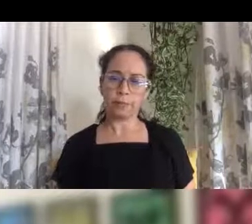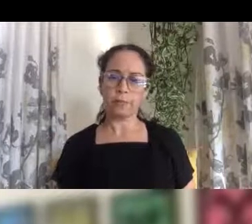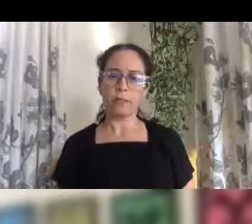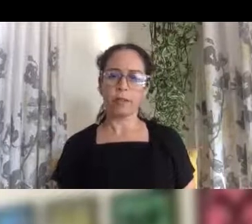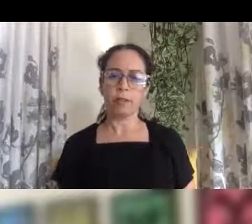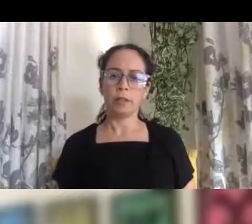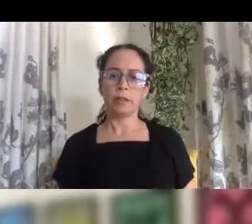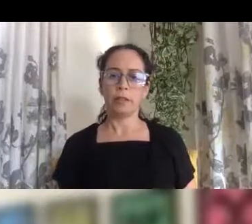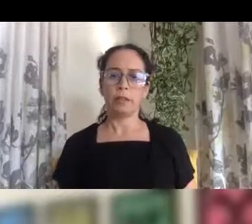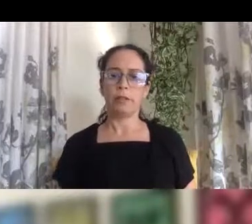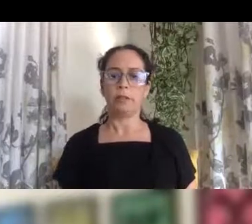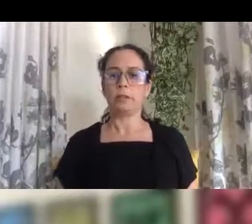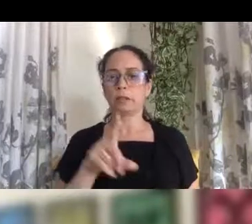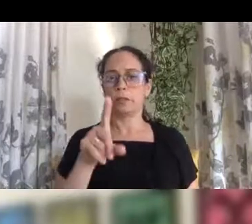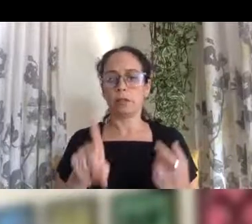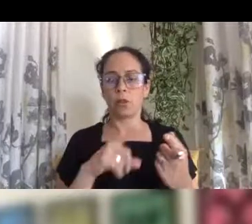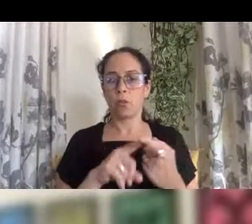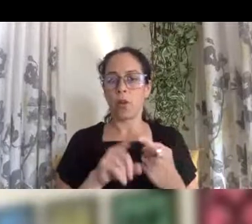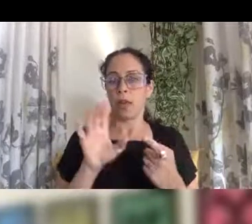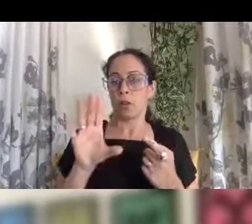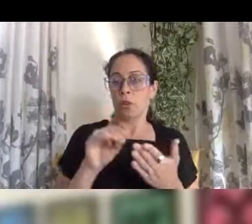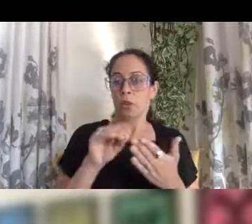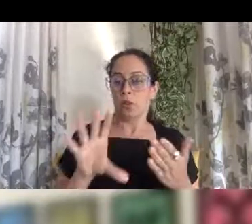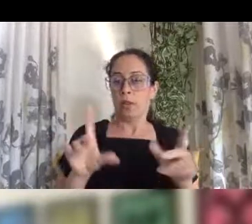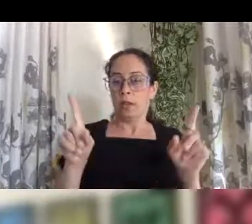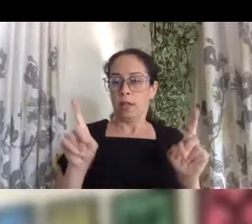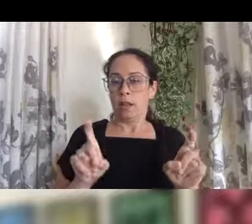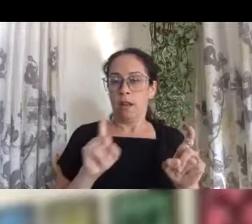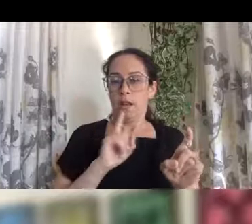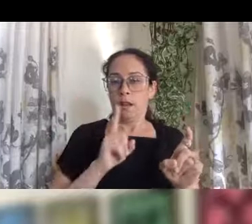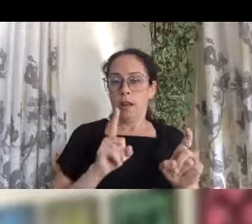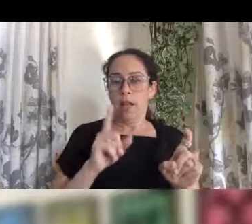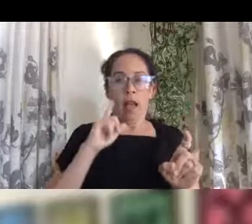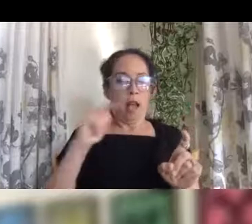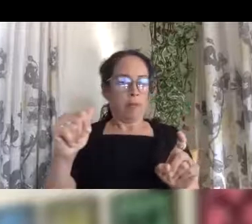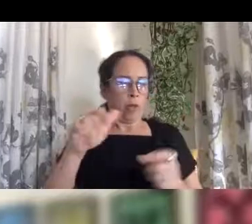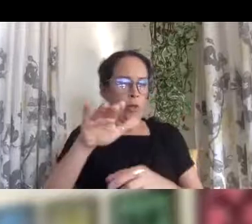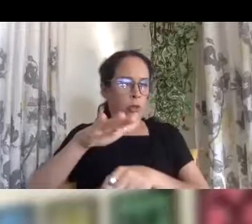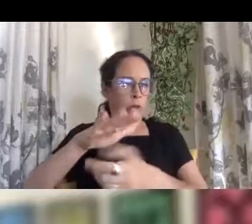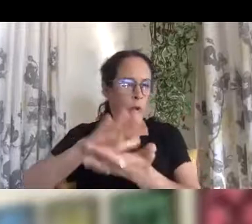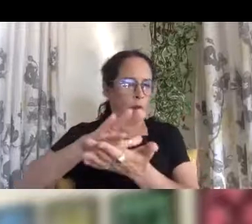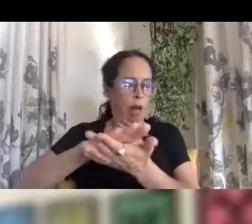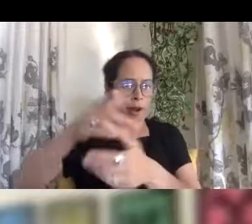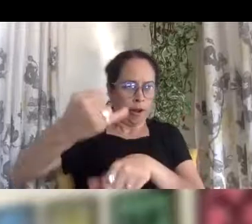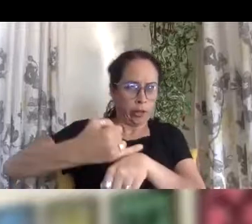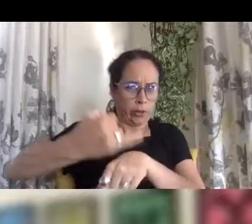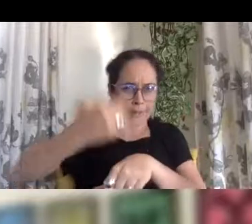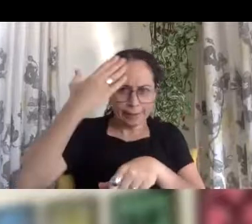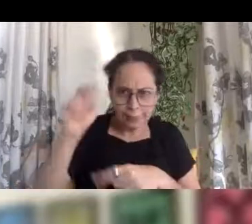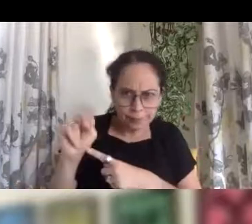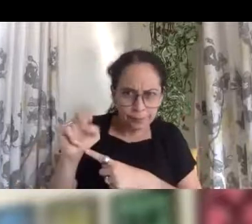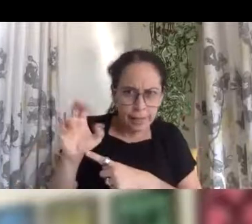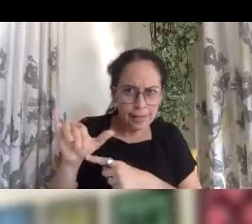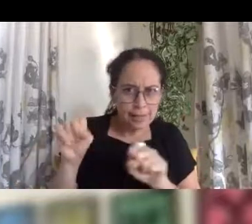So the timing of when your student does the test will be up to the school. So I'm not sure if Nancy is able